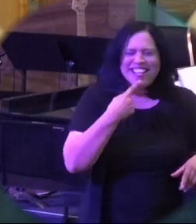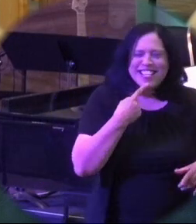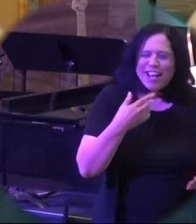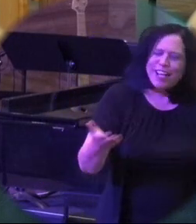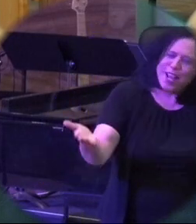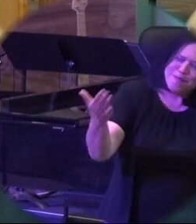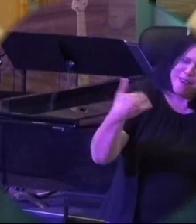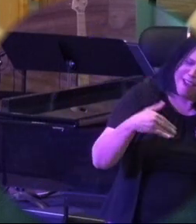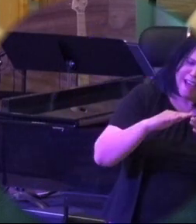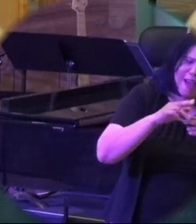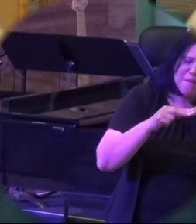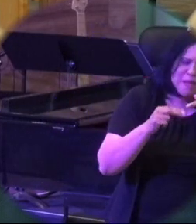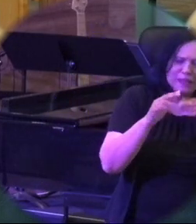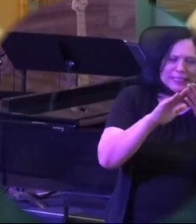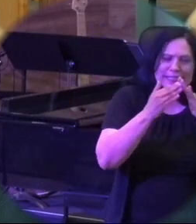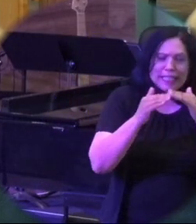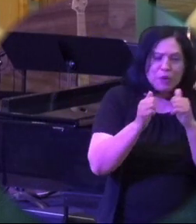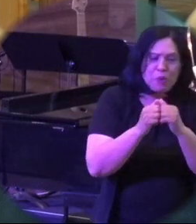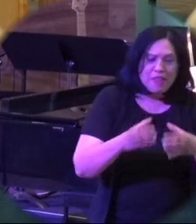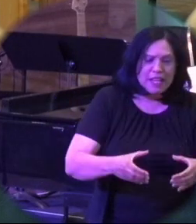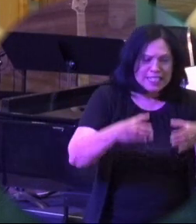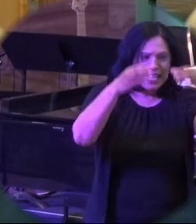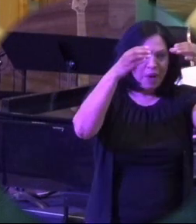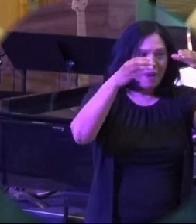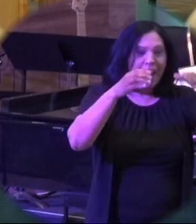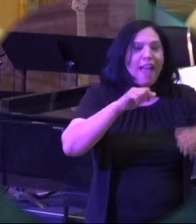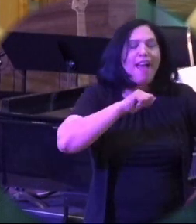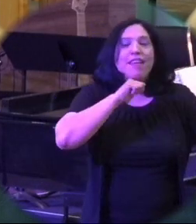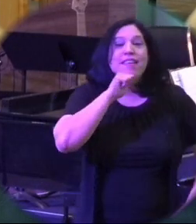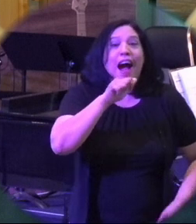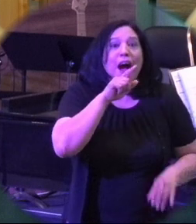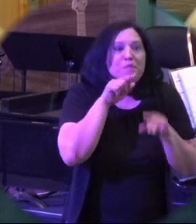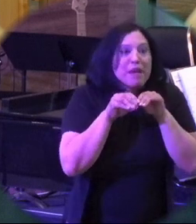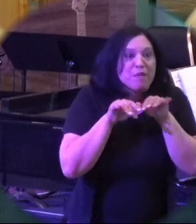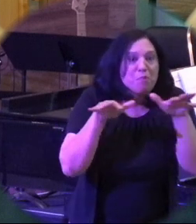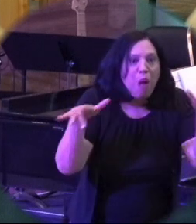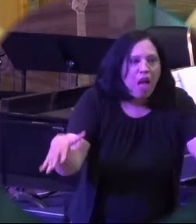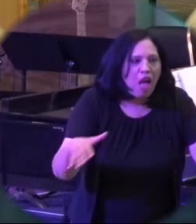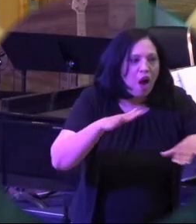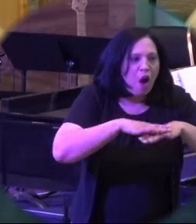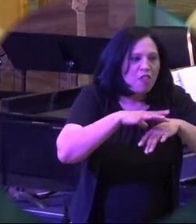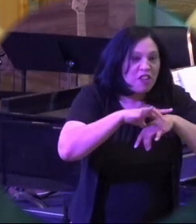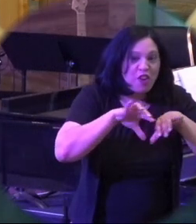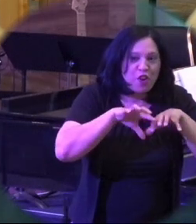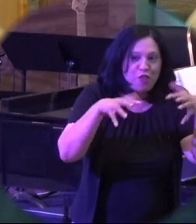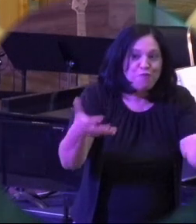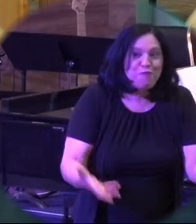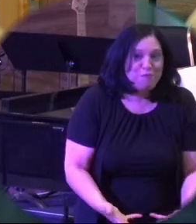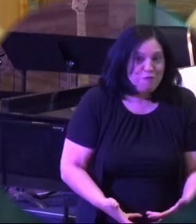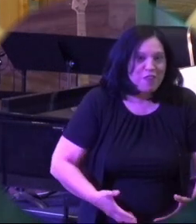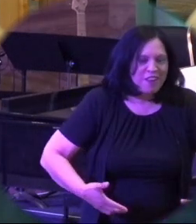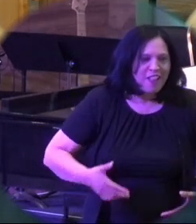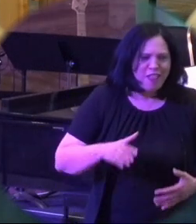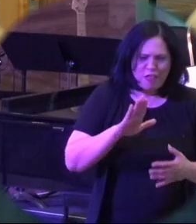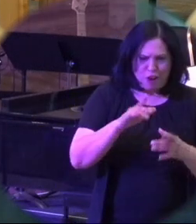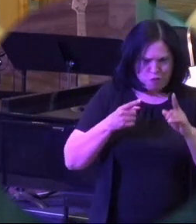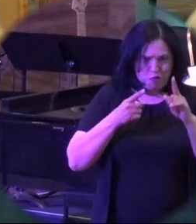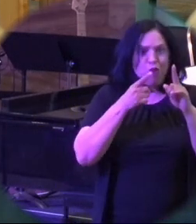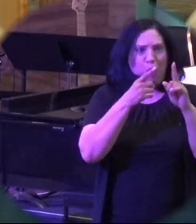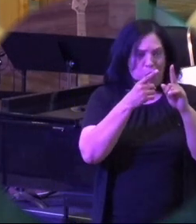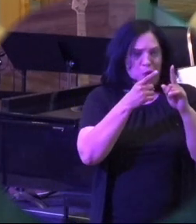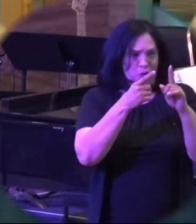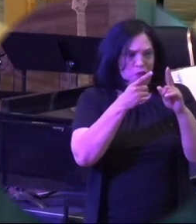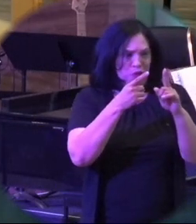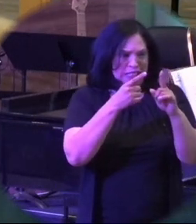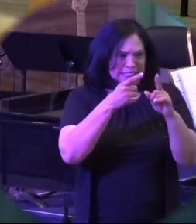with a tower. Now look what it says. And not be scattered over the face of the whole earth. That was their goal. Now, in